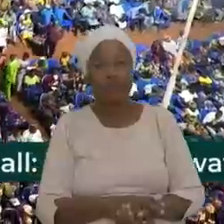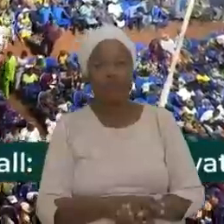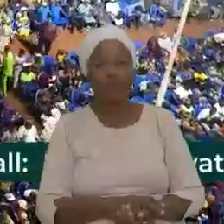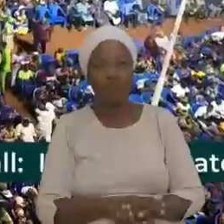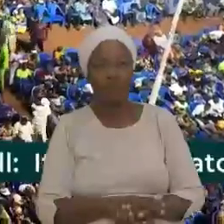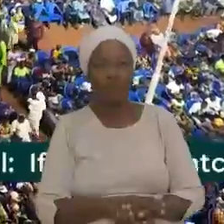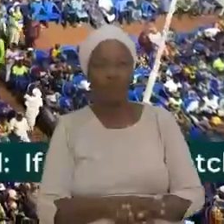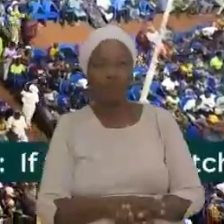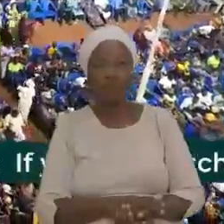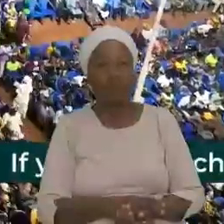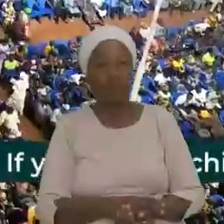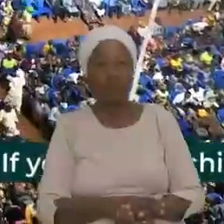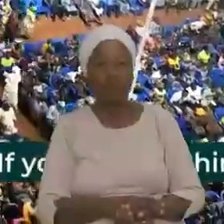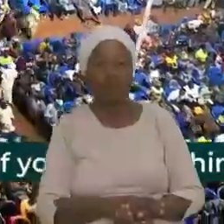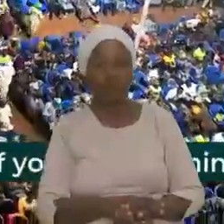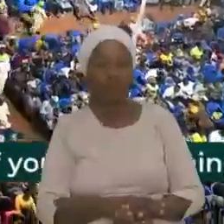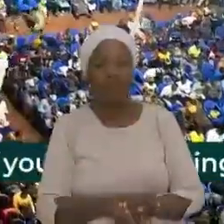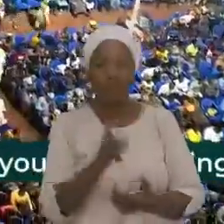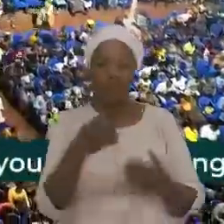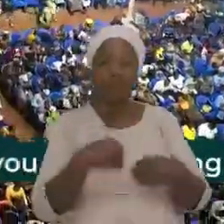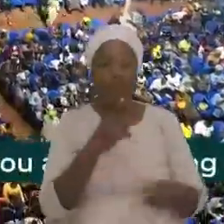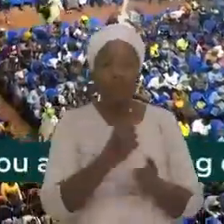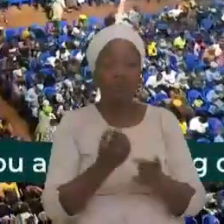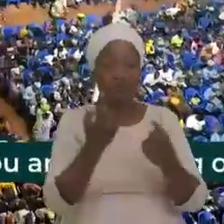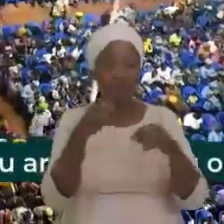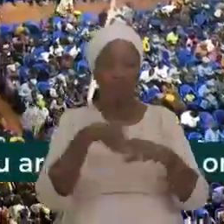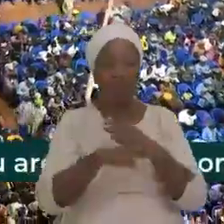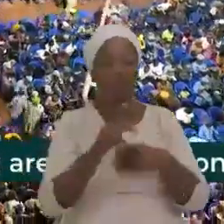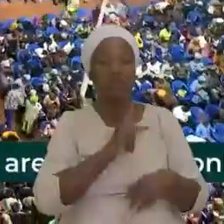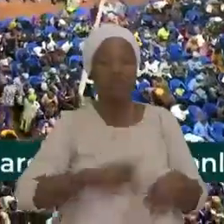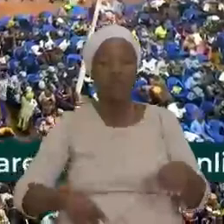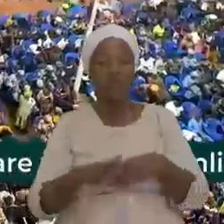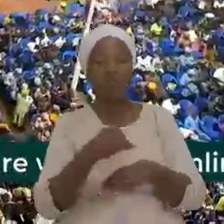You have just entered into the kingdom of God.